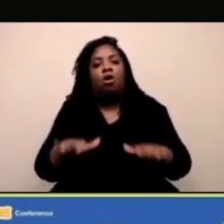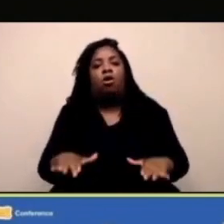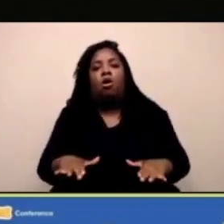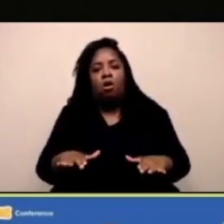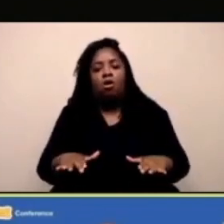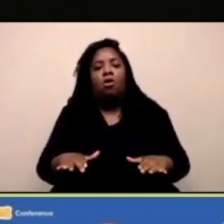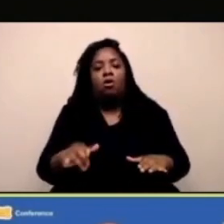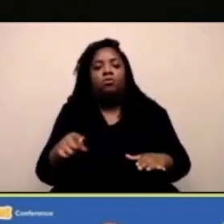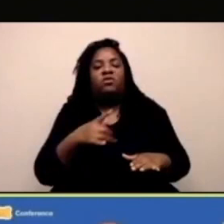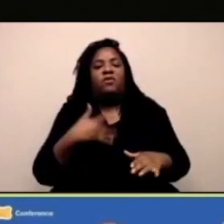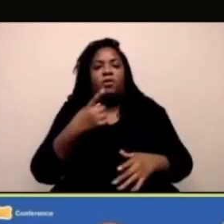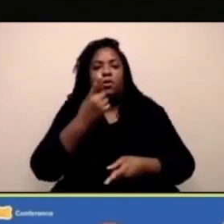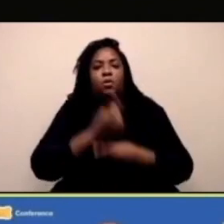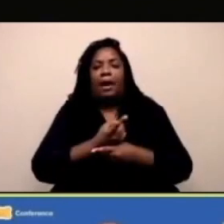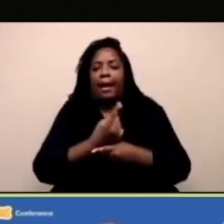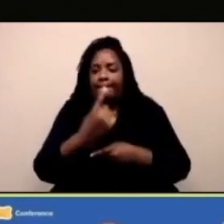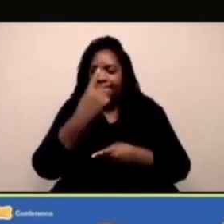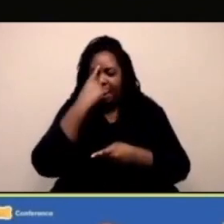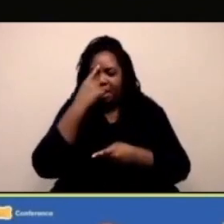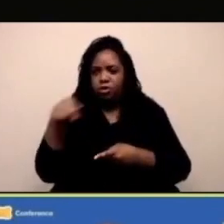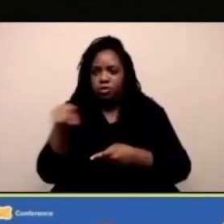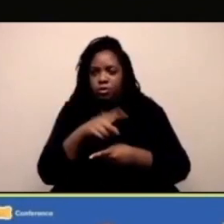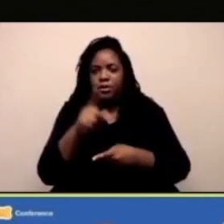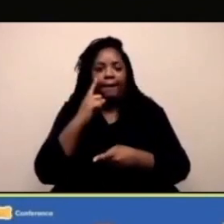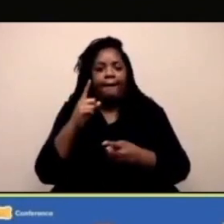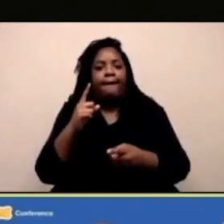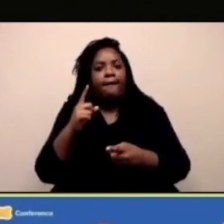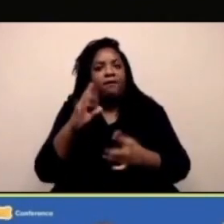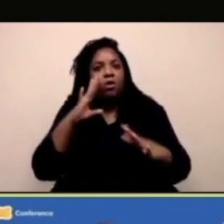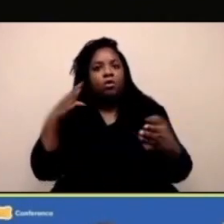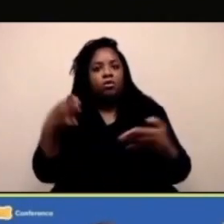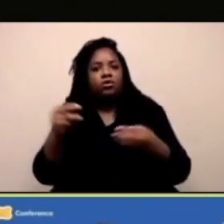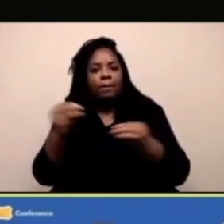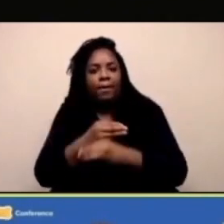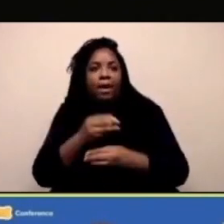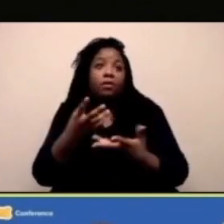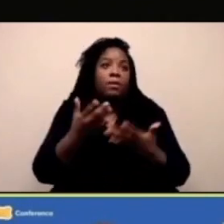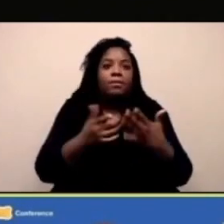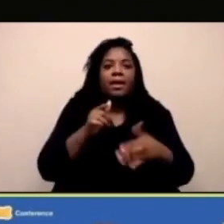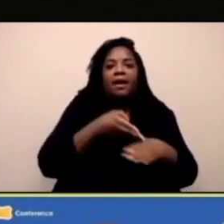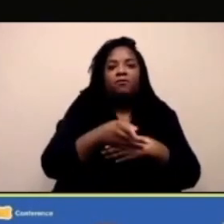right mindset to start learning math after PE or lunch or something like that.